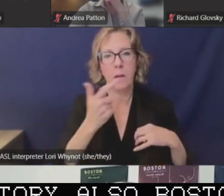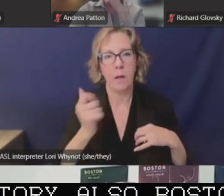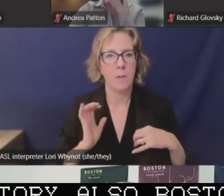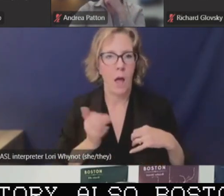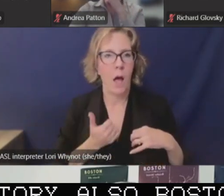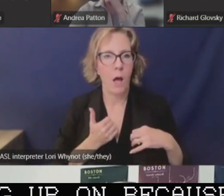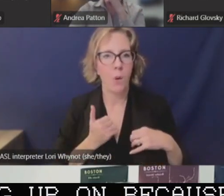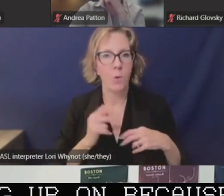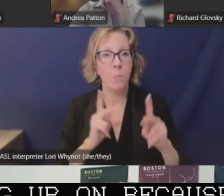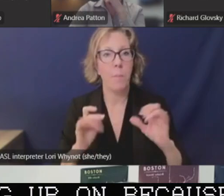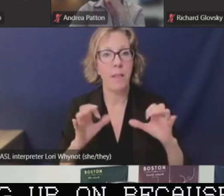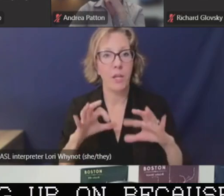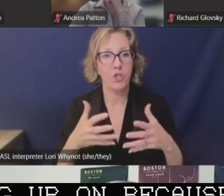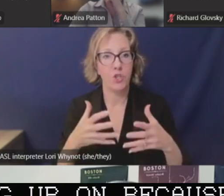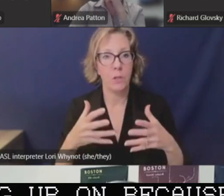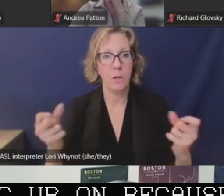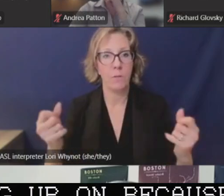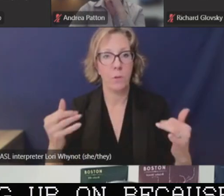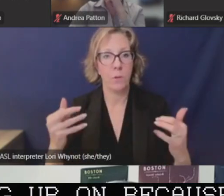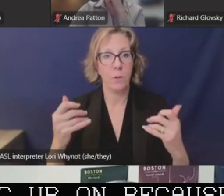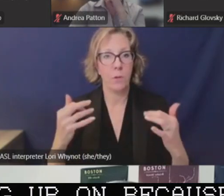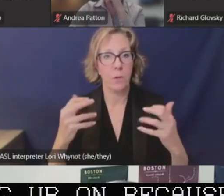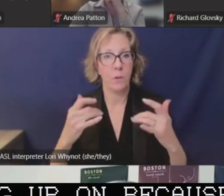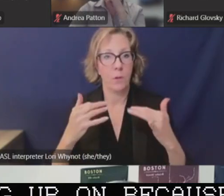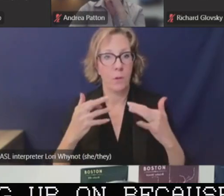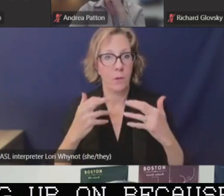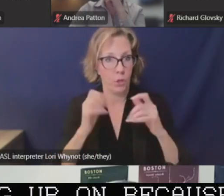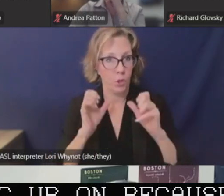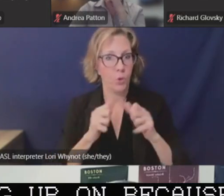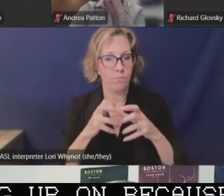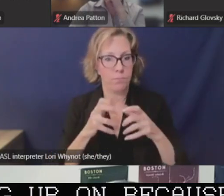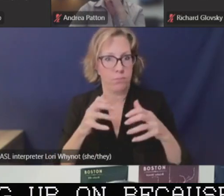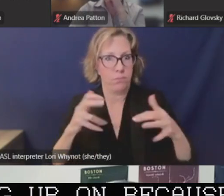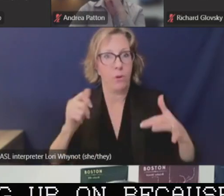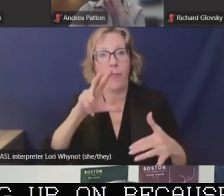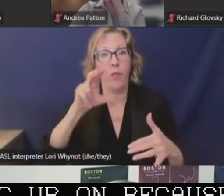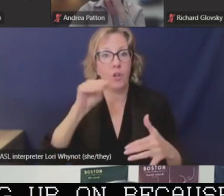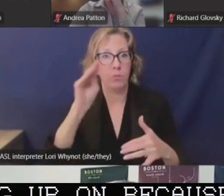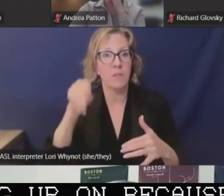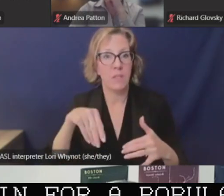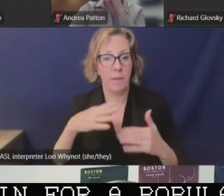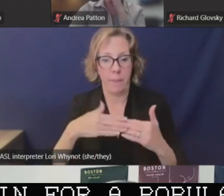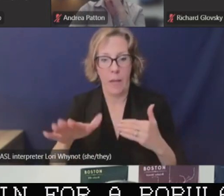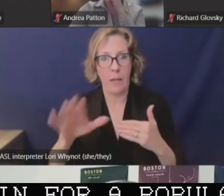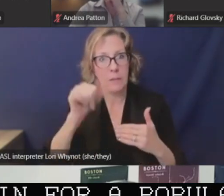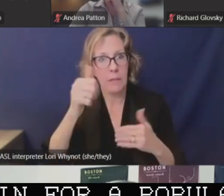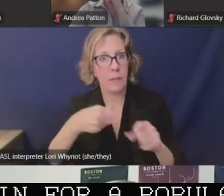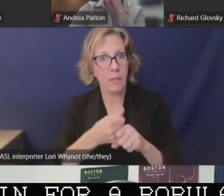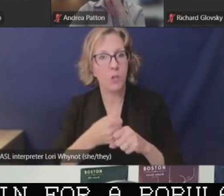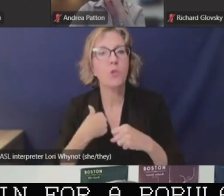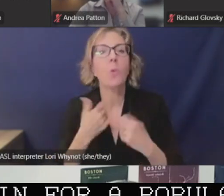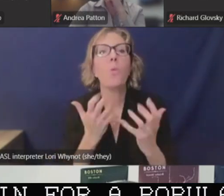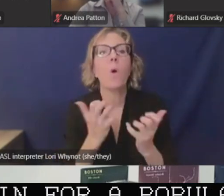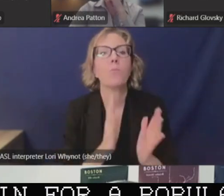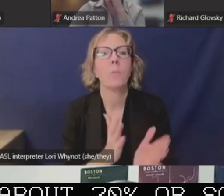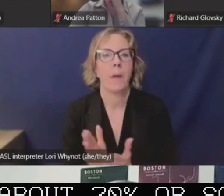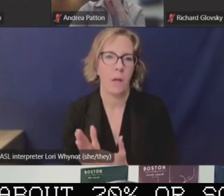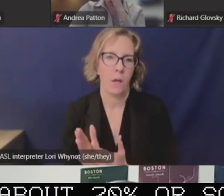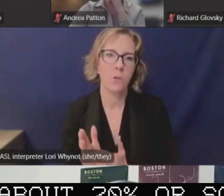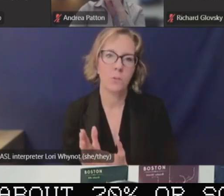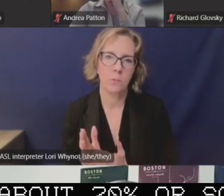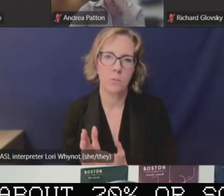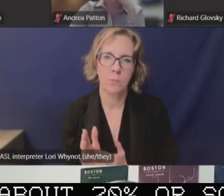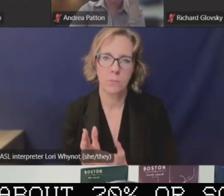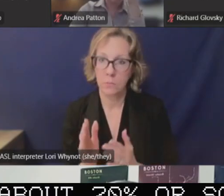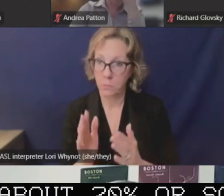about 13% or so in the next decade, things of that sort. So we wanted to be prepared for what might be coming our way as